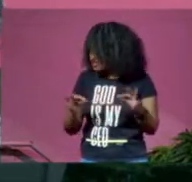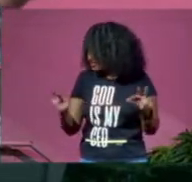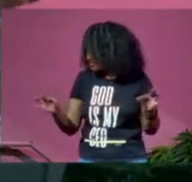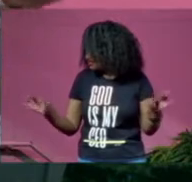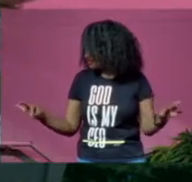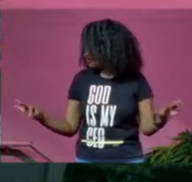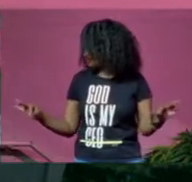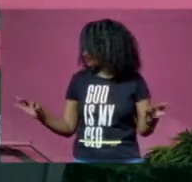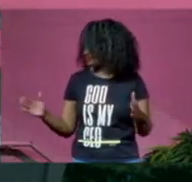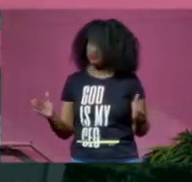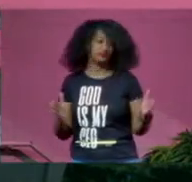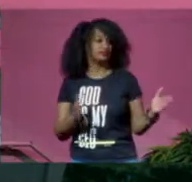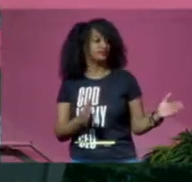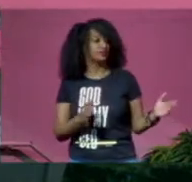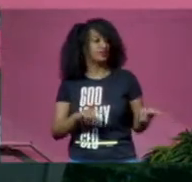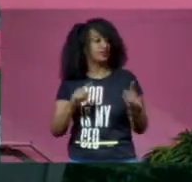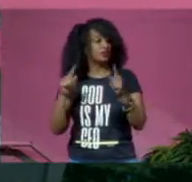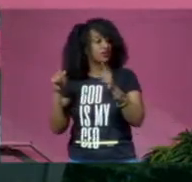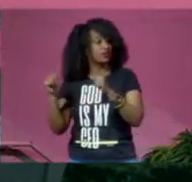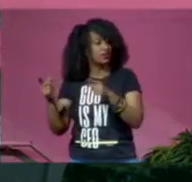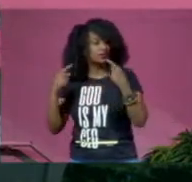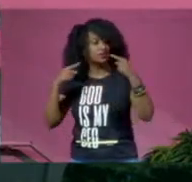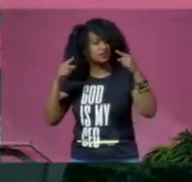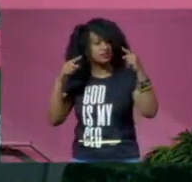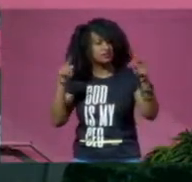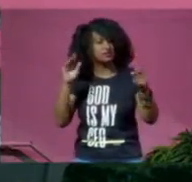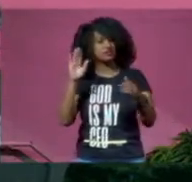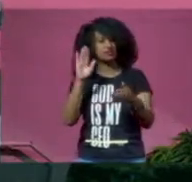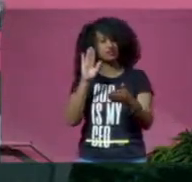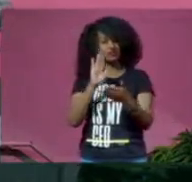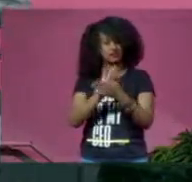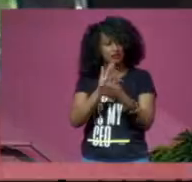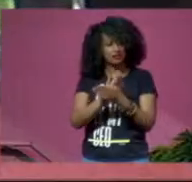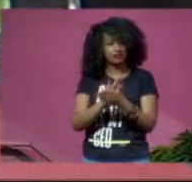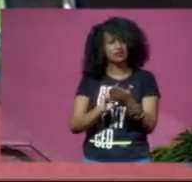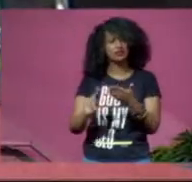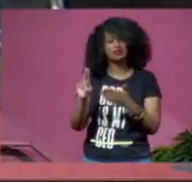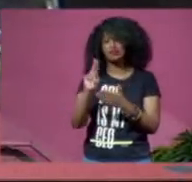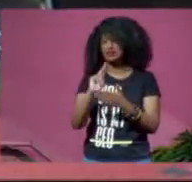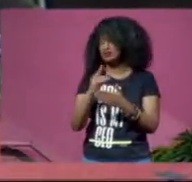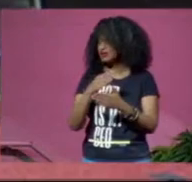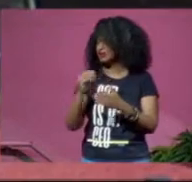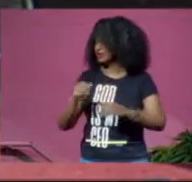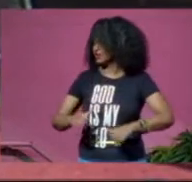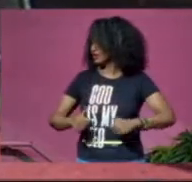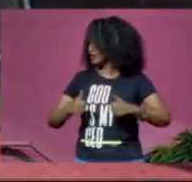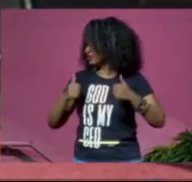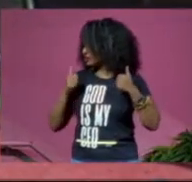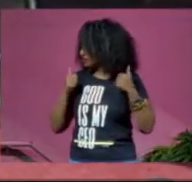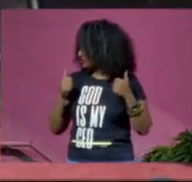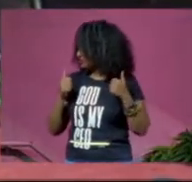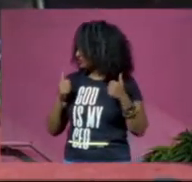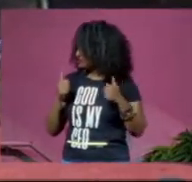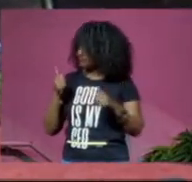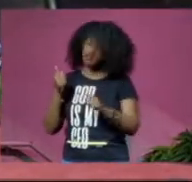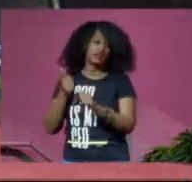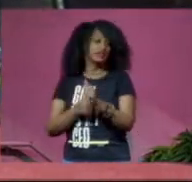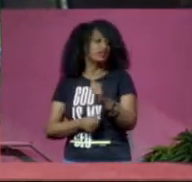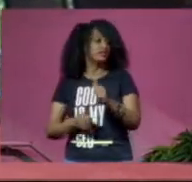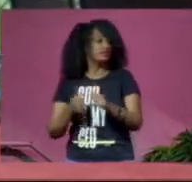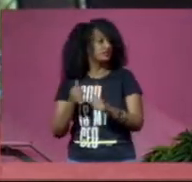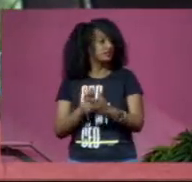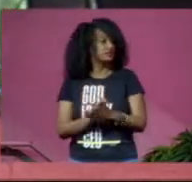succeed in college and in life, because every stage of human development is marked by a